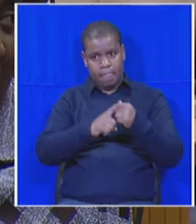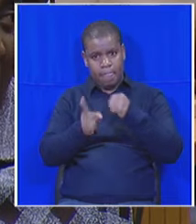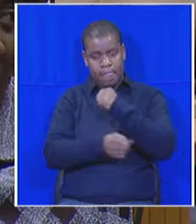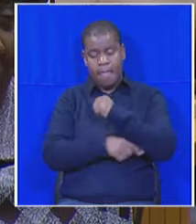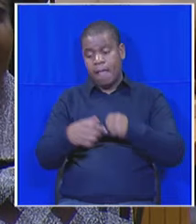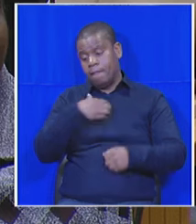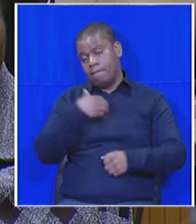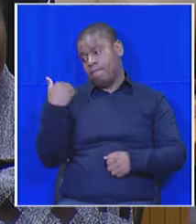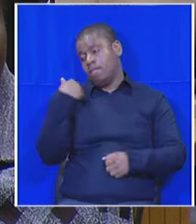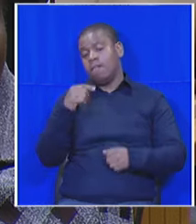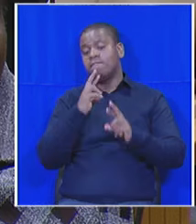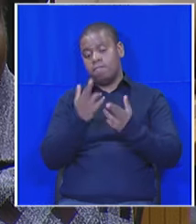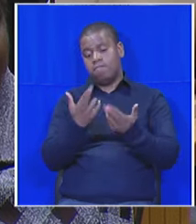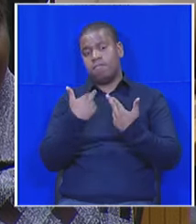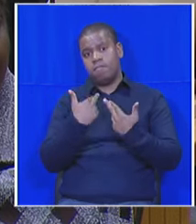the fact that,